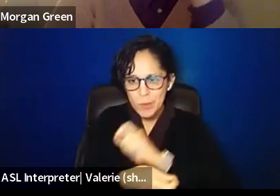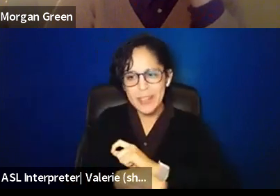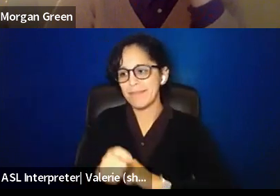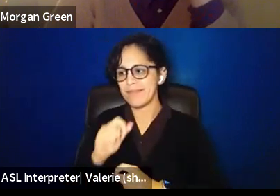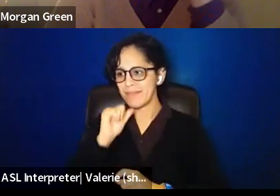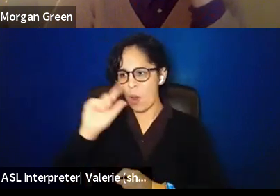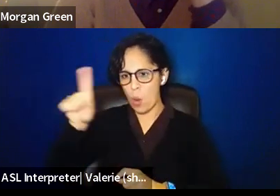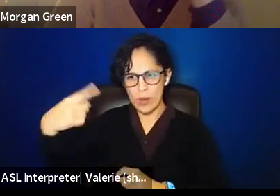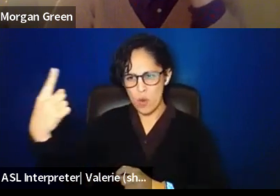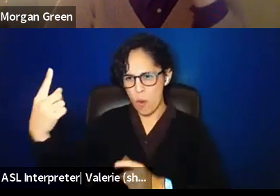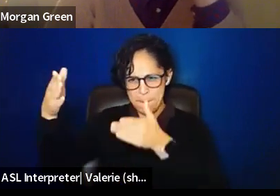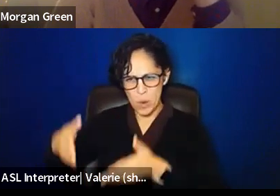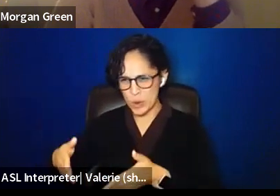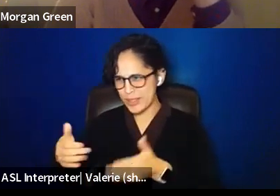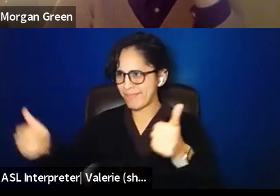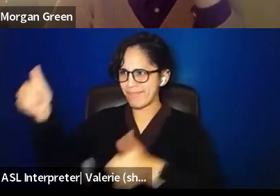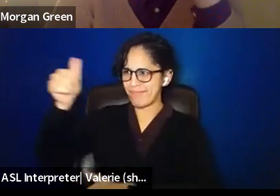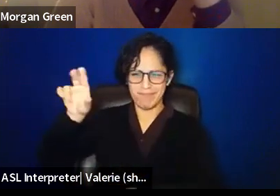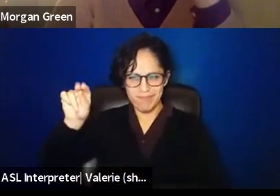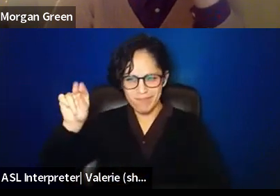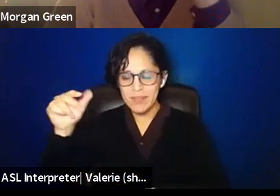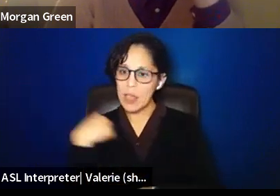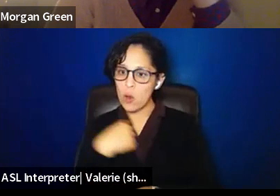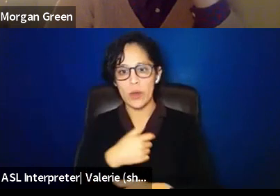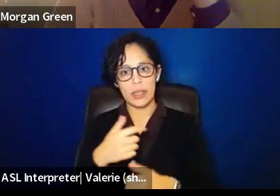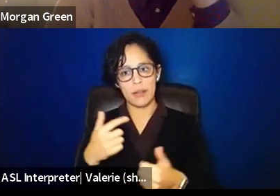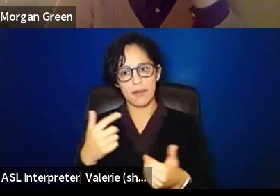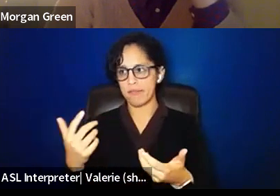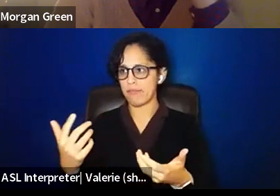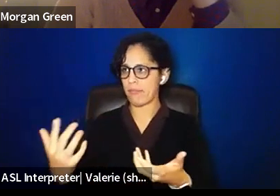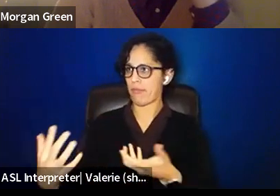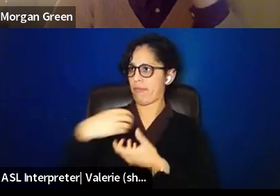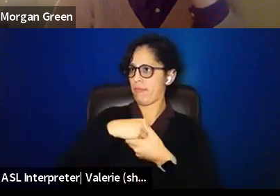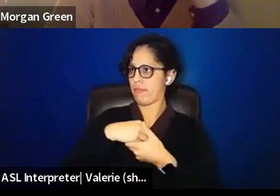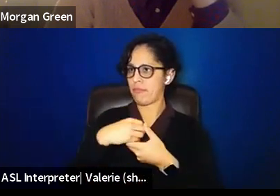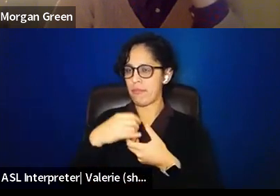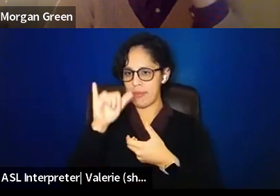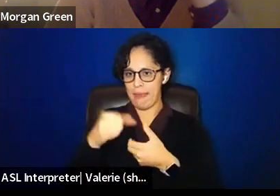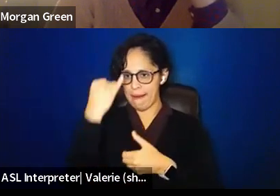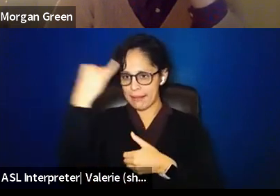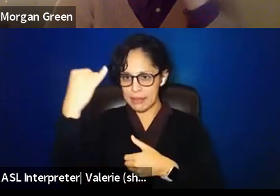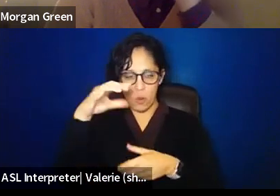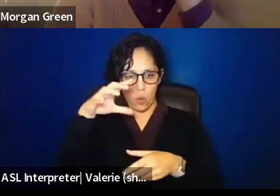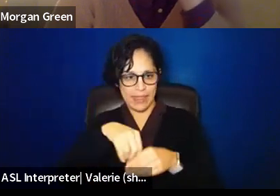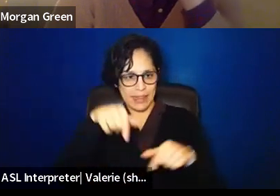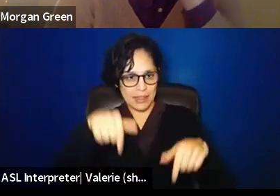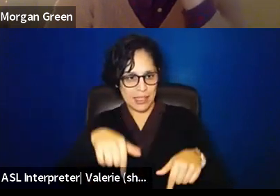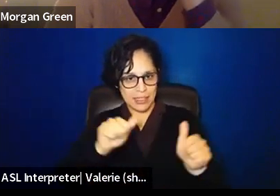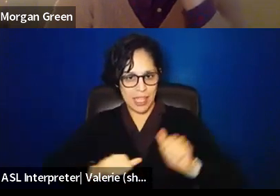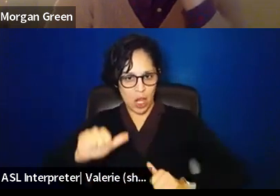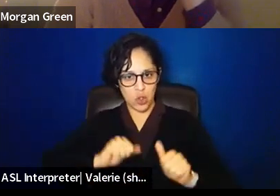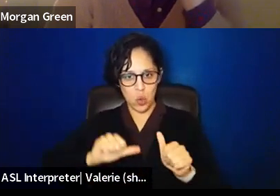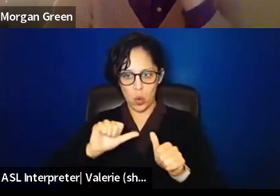I see how we have cultivated that specifically around artistic directors and theatrical institutions, of that